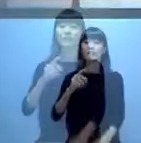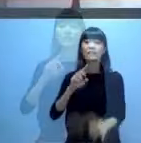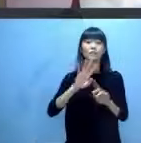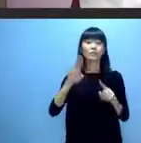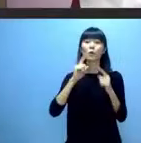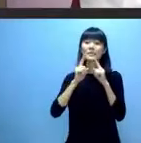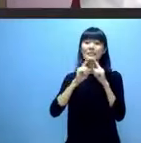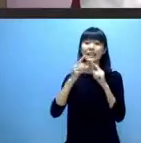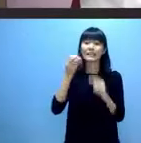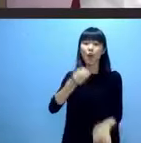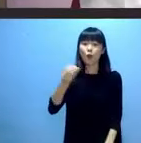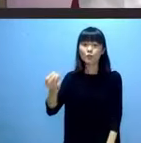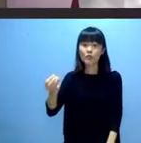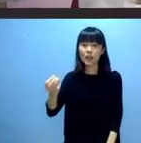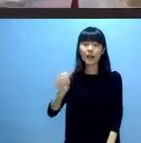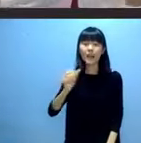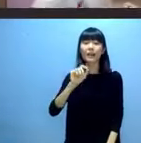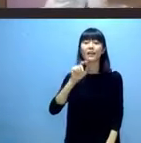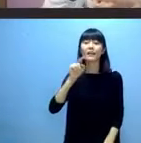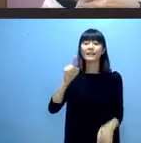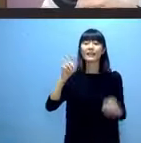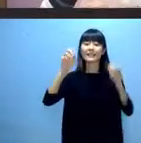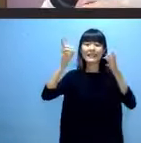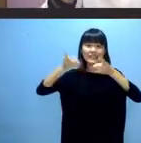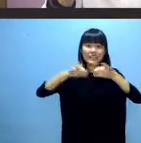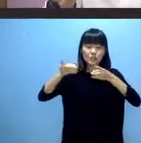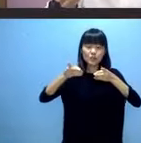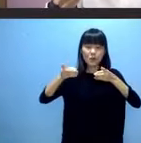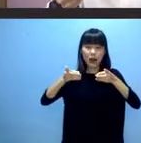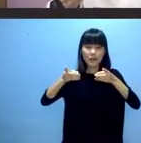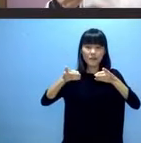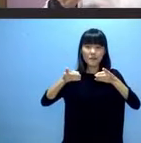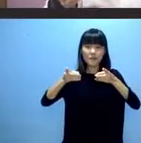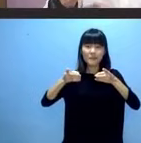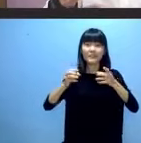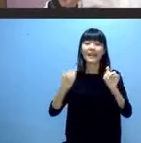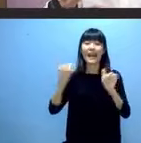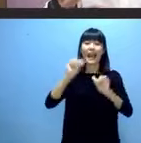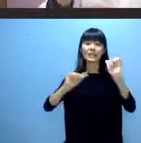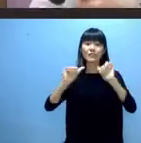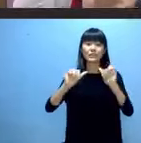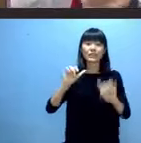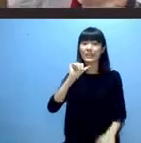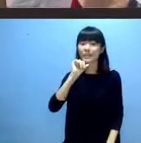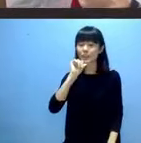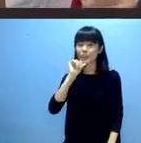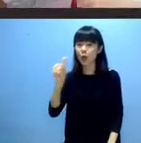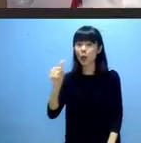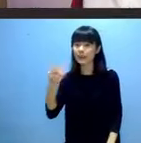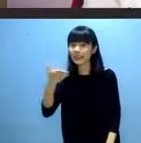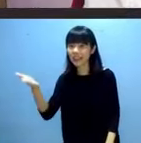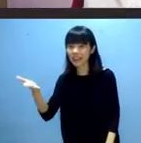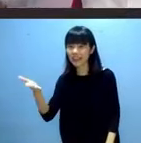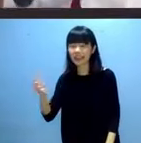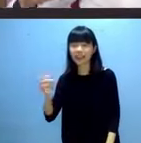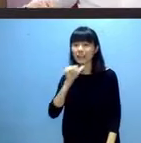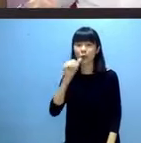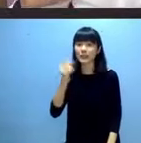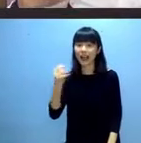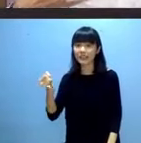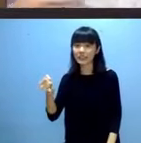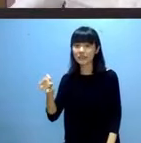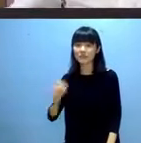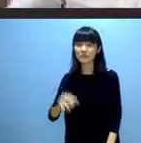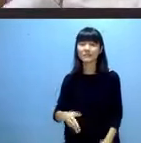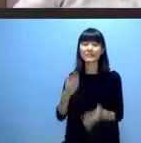activity. not the thing. The activity. What is the activity? Not the item. Oh, goodness gracious. I think